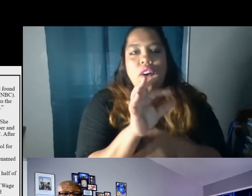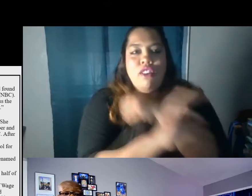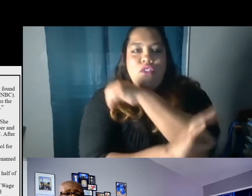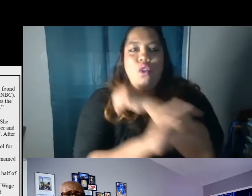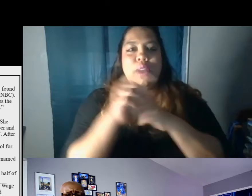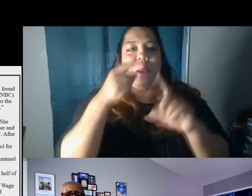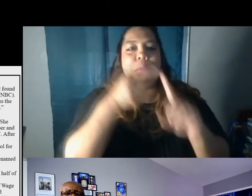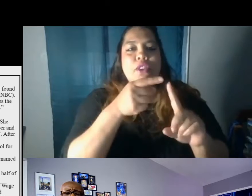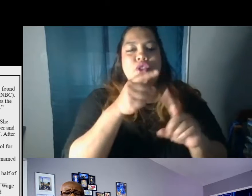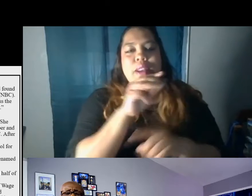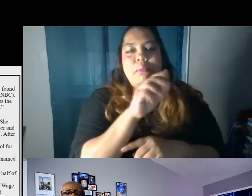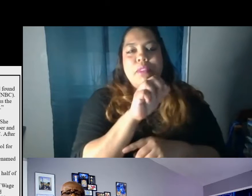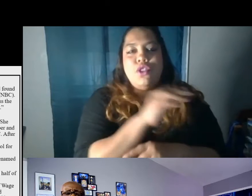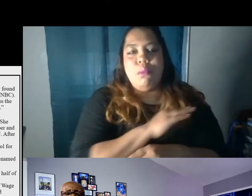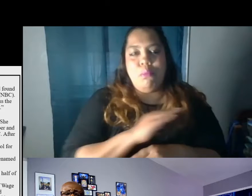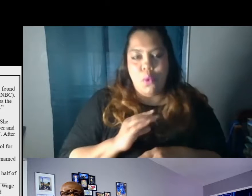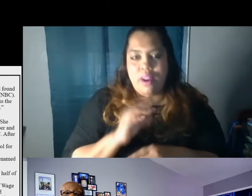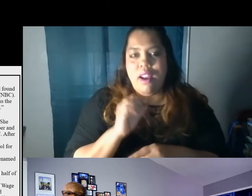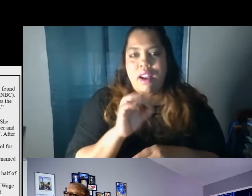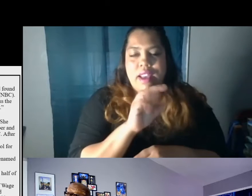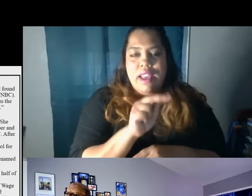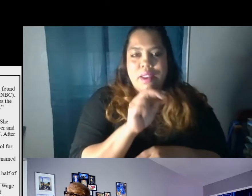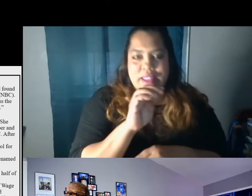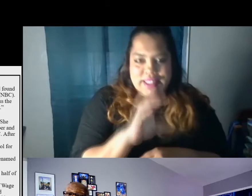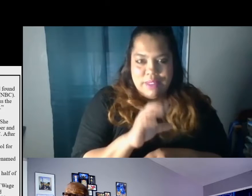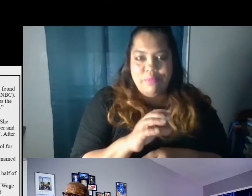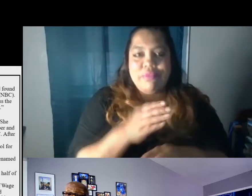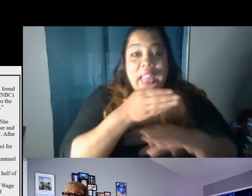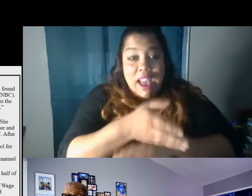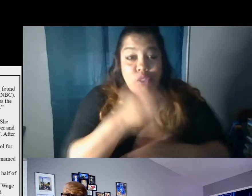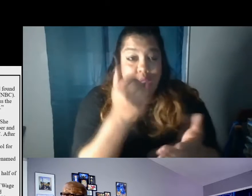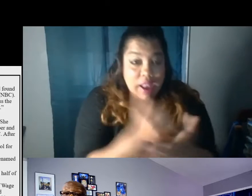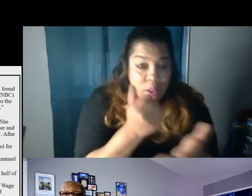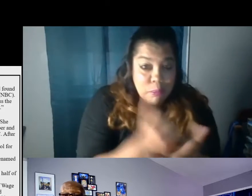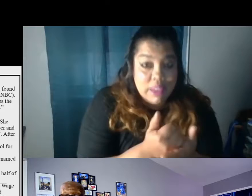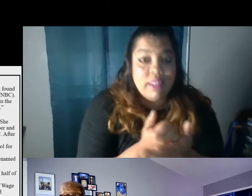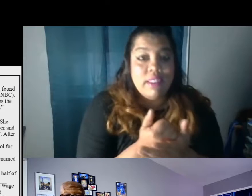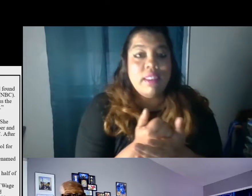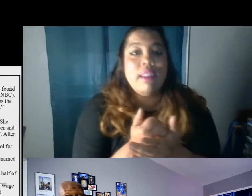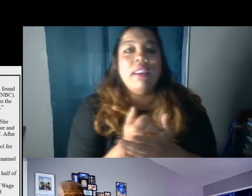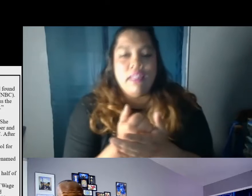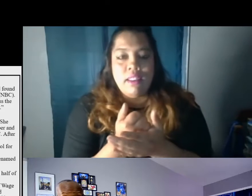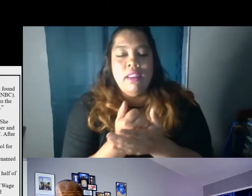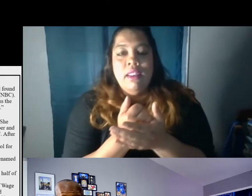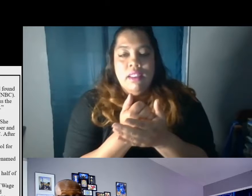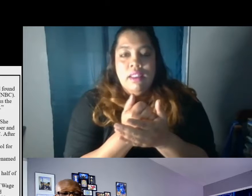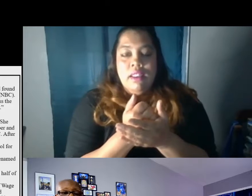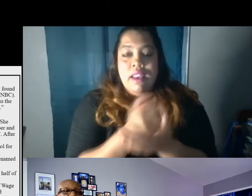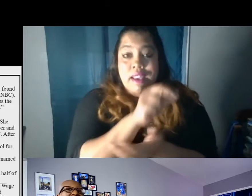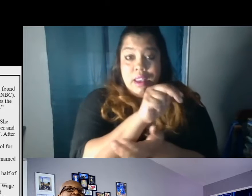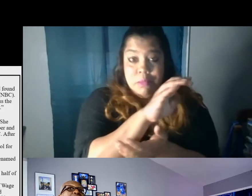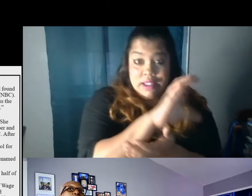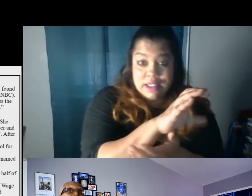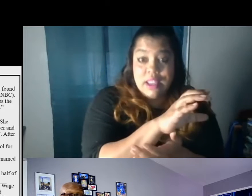she convinced the group to establish the National Training School for Women and Girls